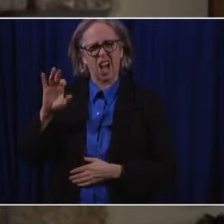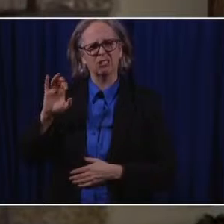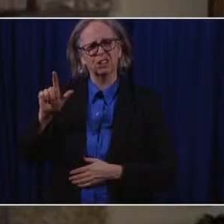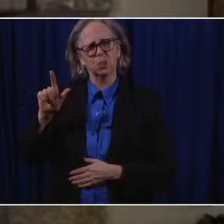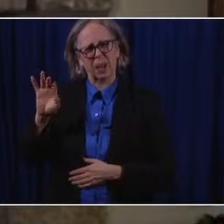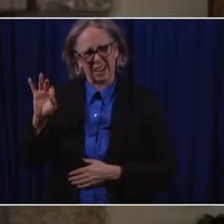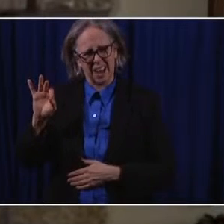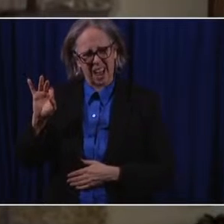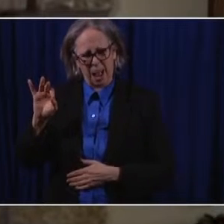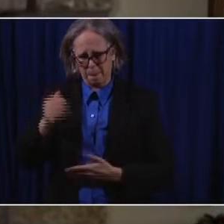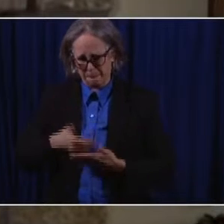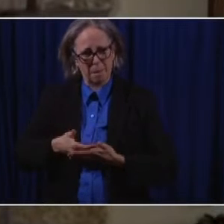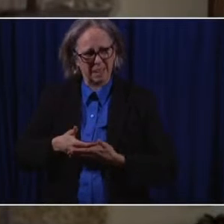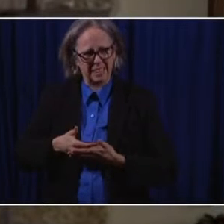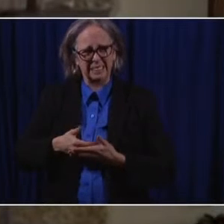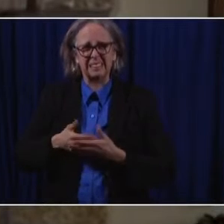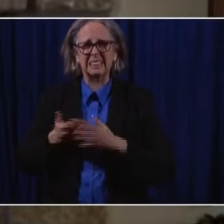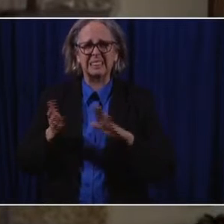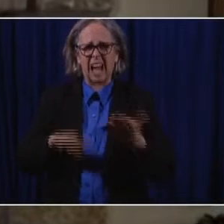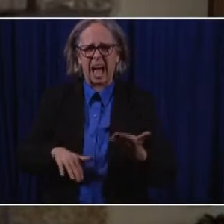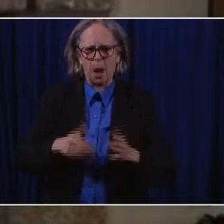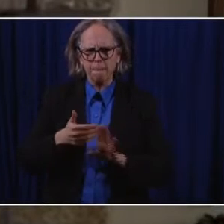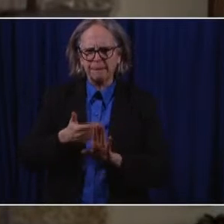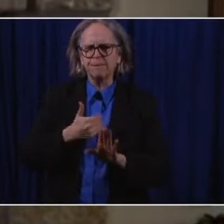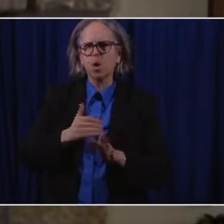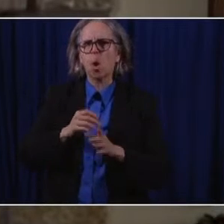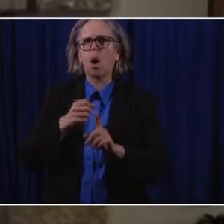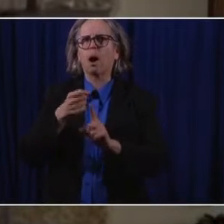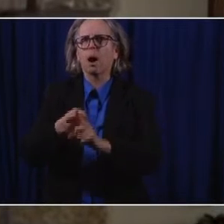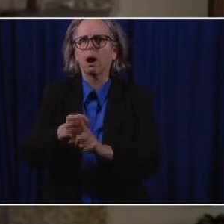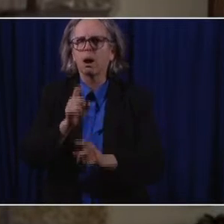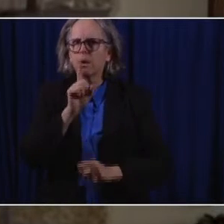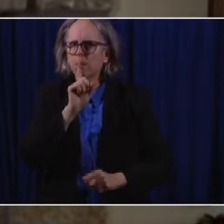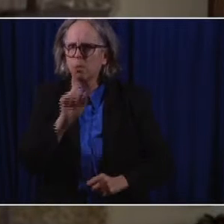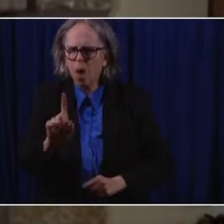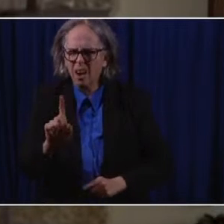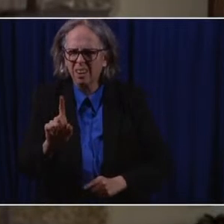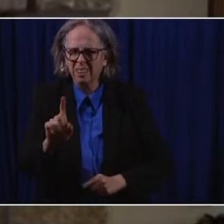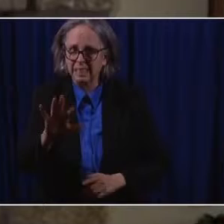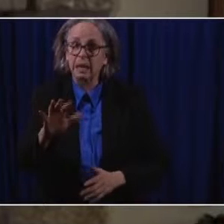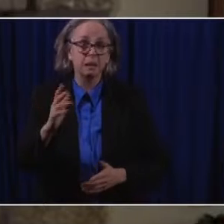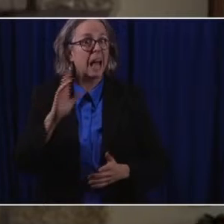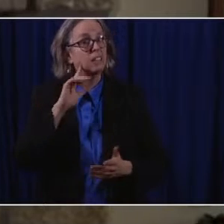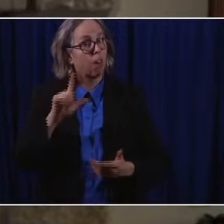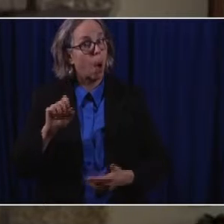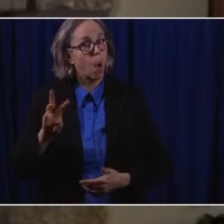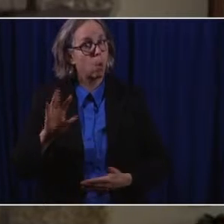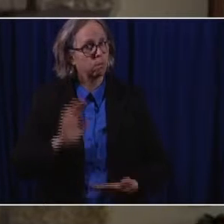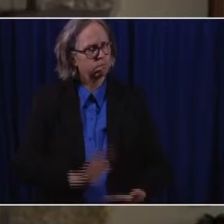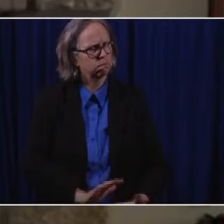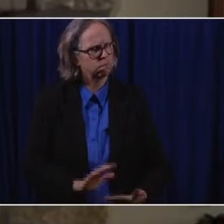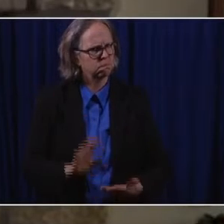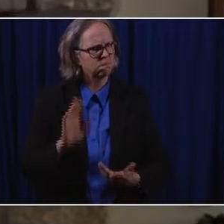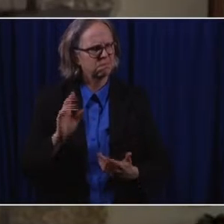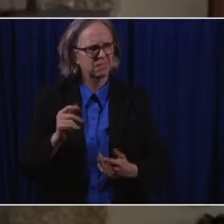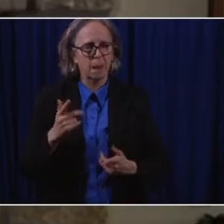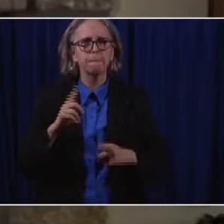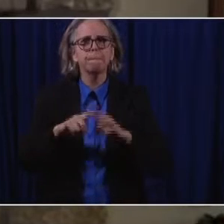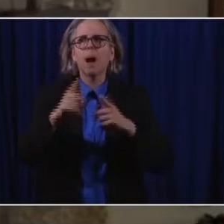of decline. However, racial disparities continue to widen, with Black infants